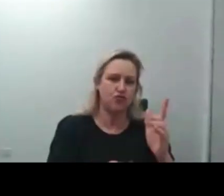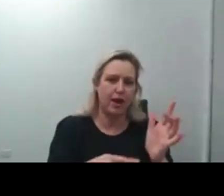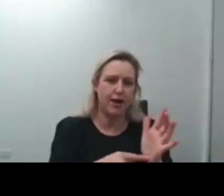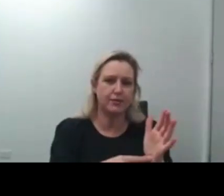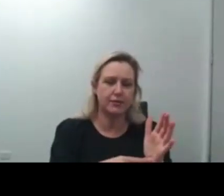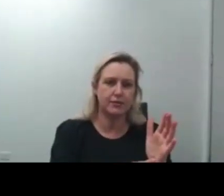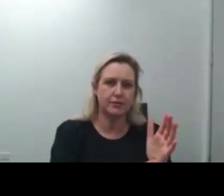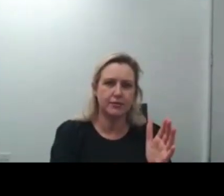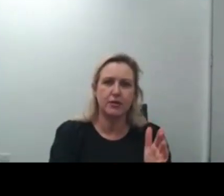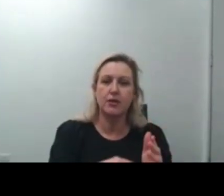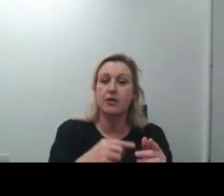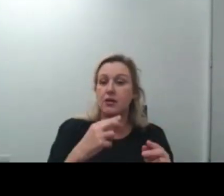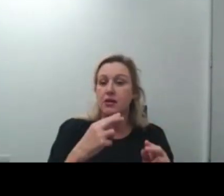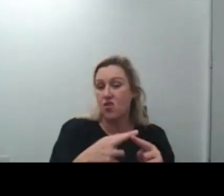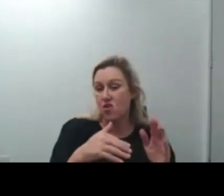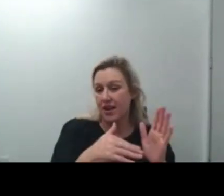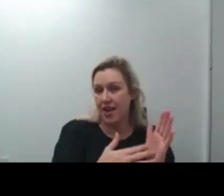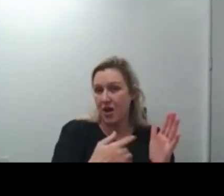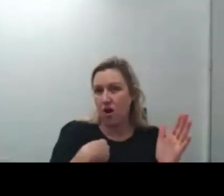At this point, I would expect,